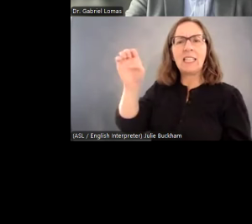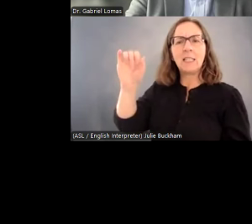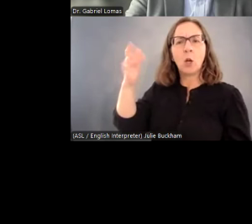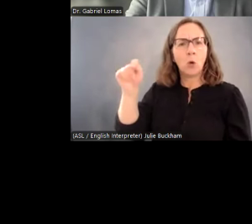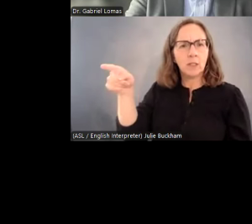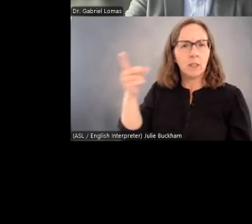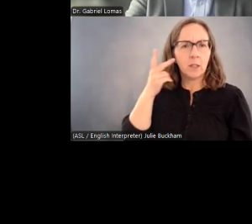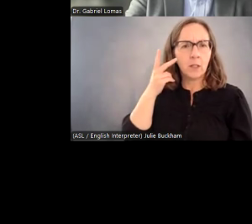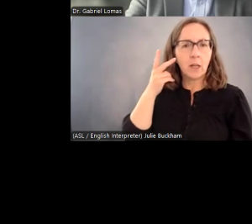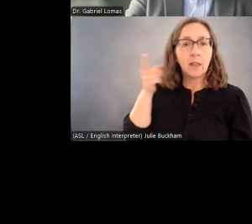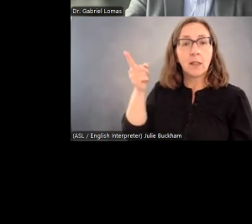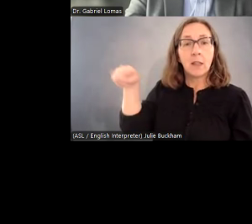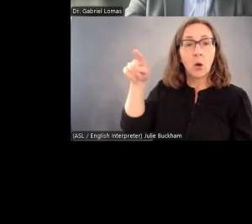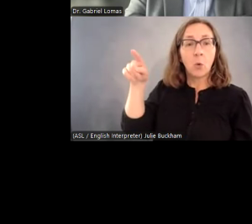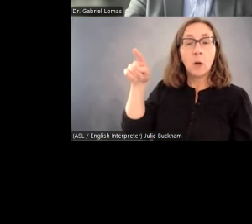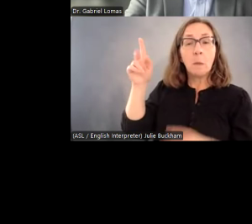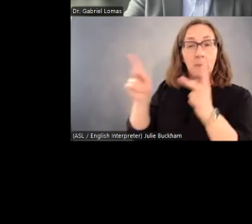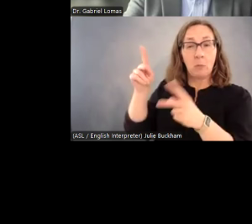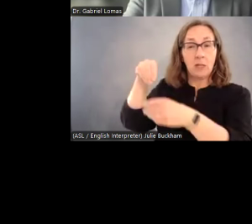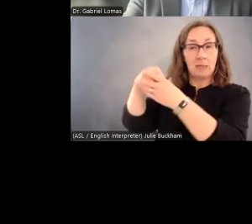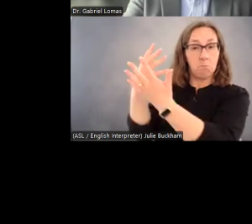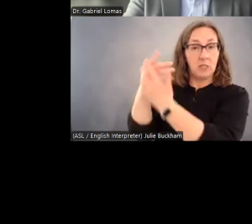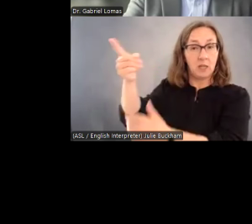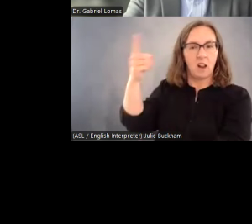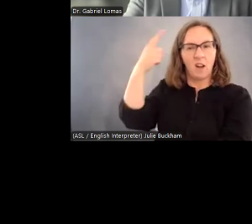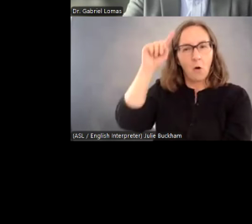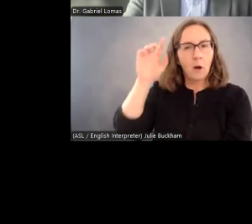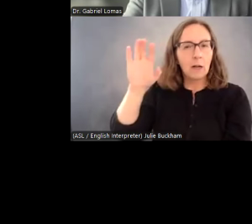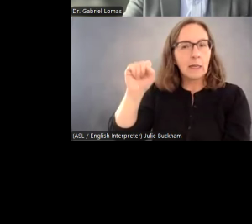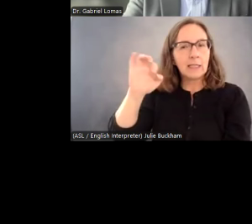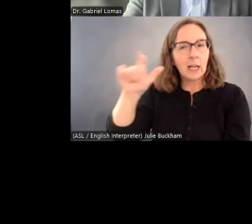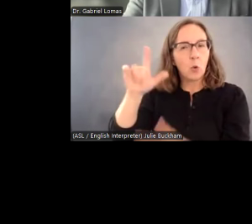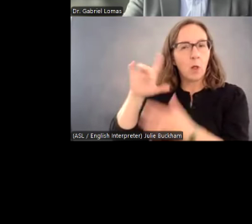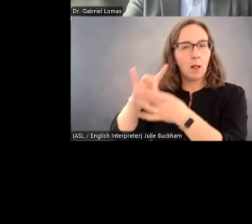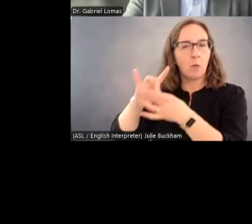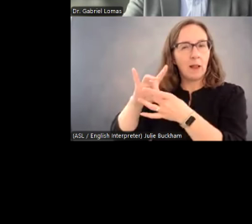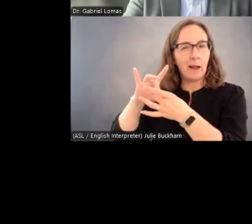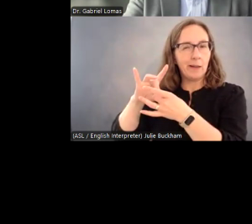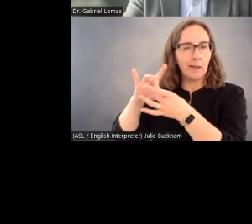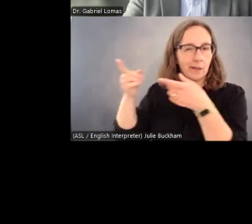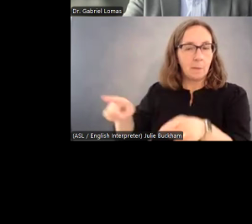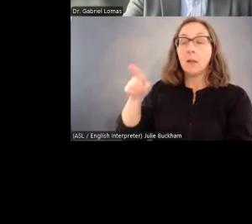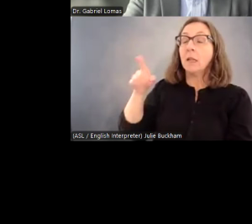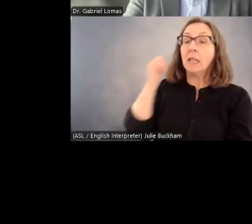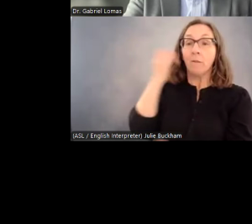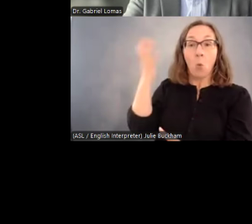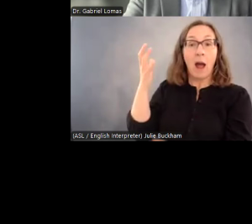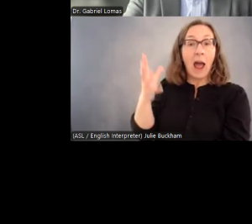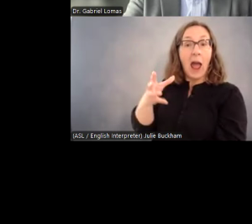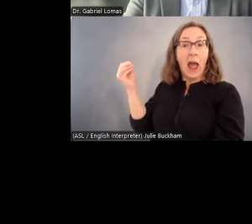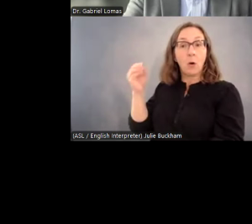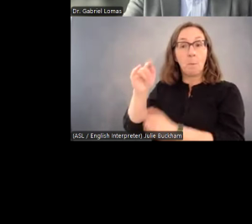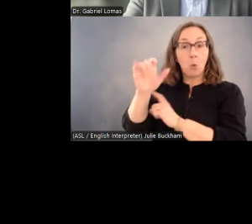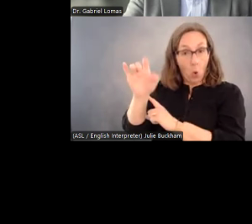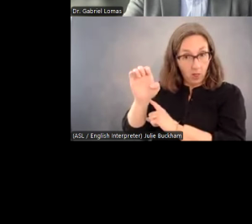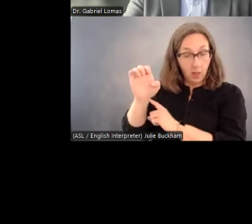sexual related kinds of incidents. In order to get out on parole, they had to take a class and pass the class. The class